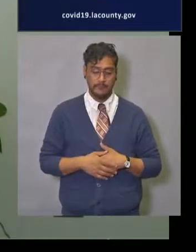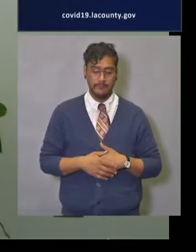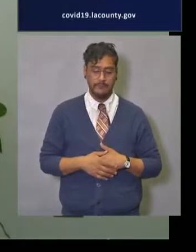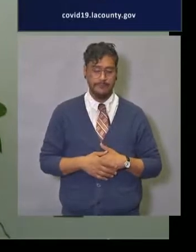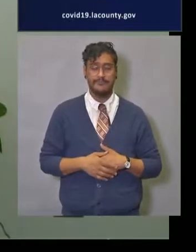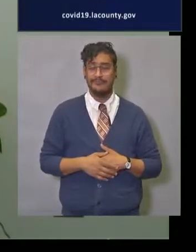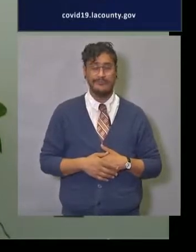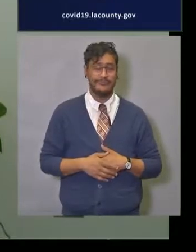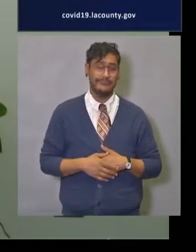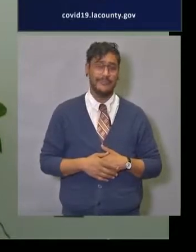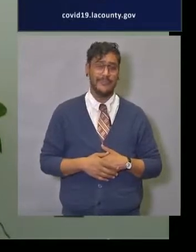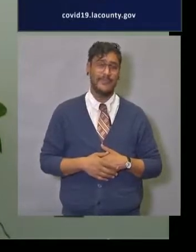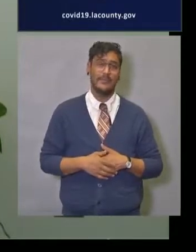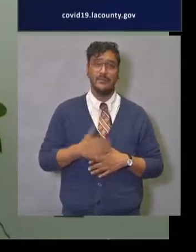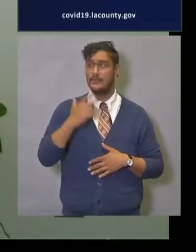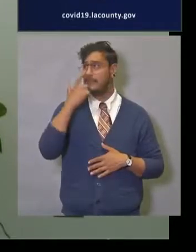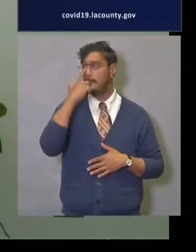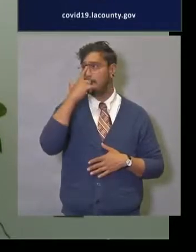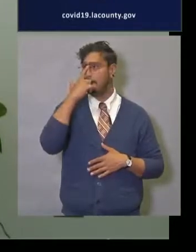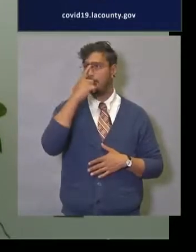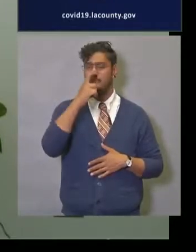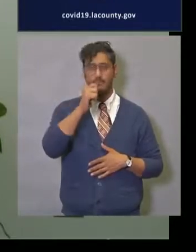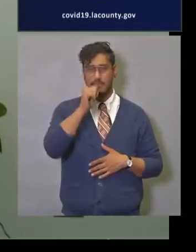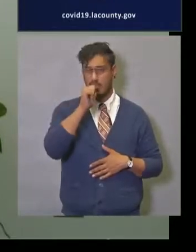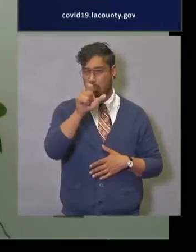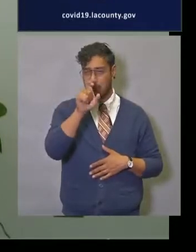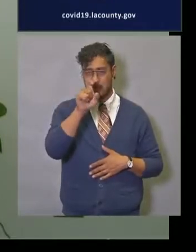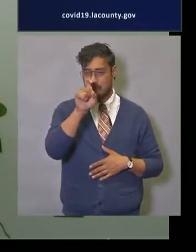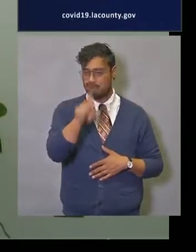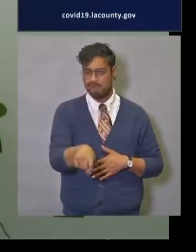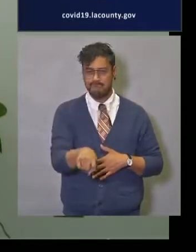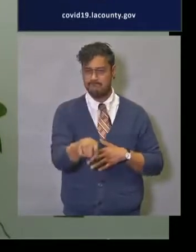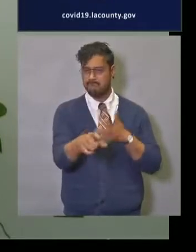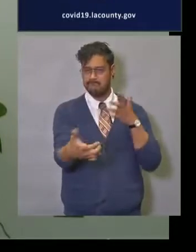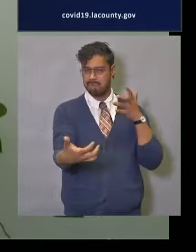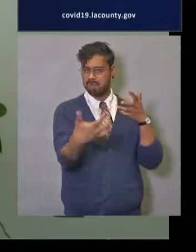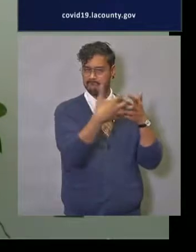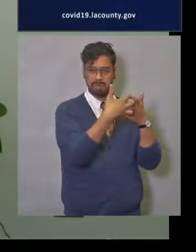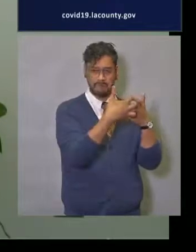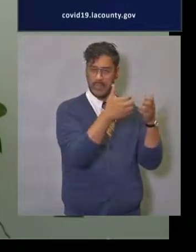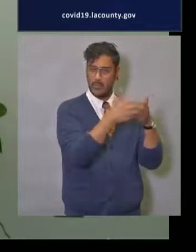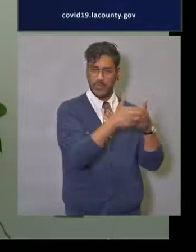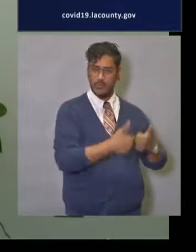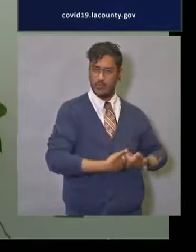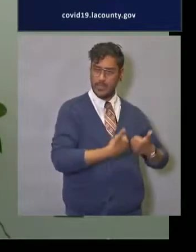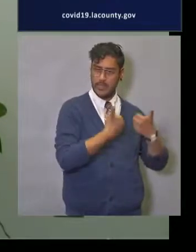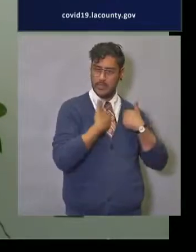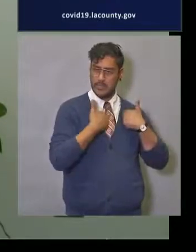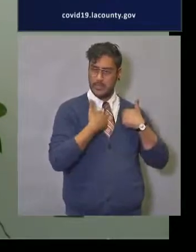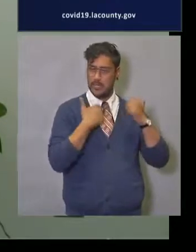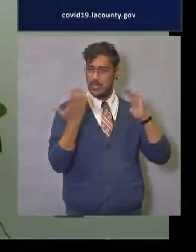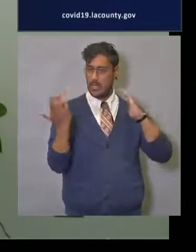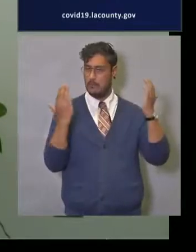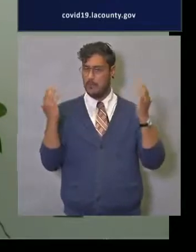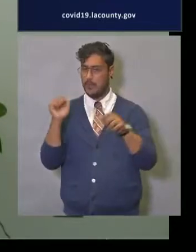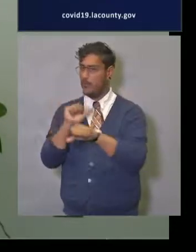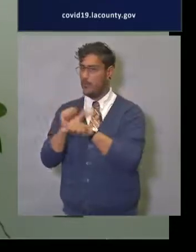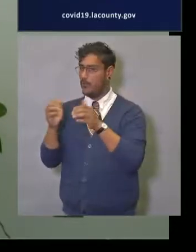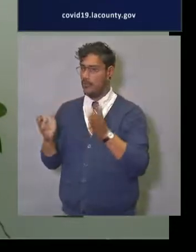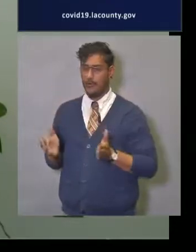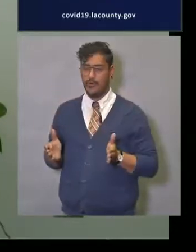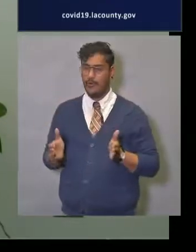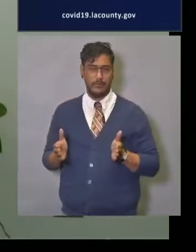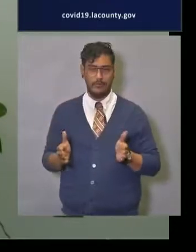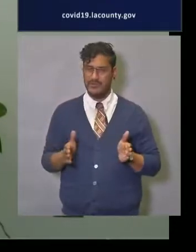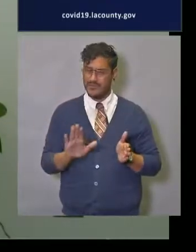doesn't necessarily match exactly with residents versus workers, though. So I want to, issue